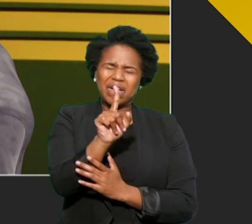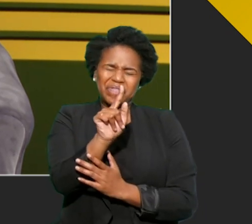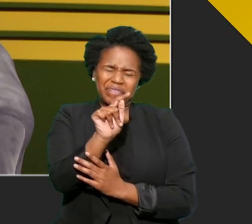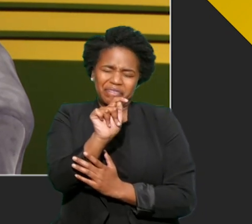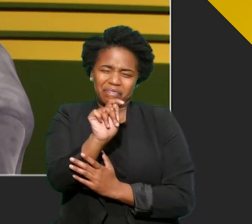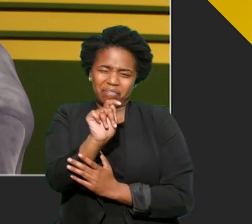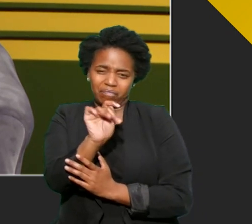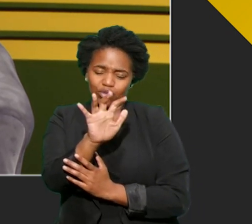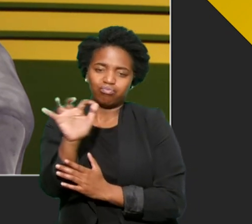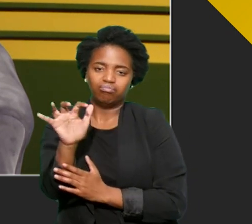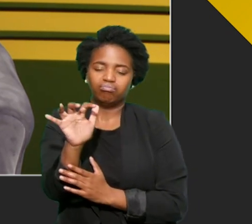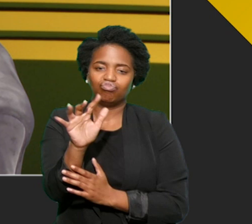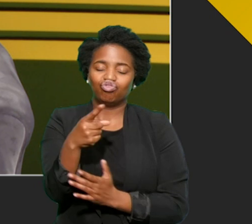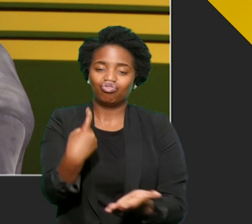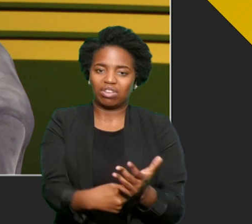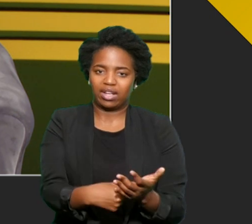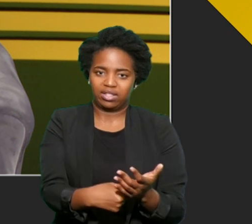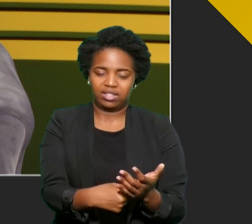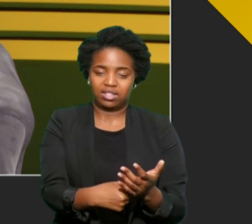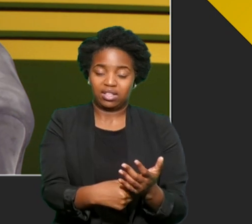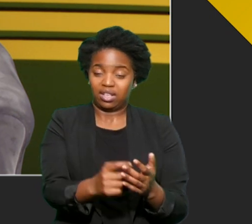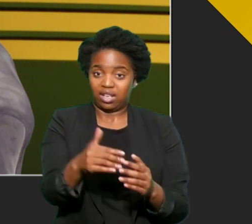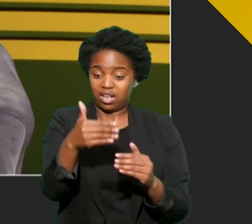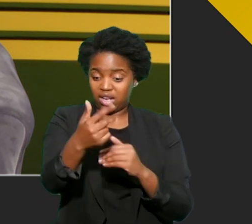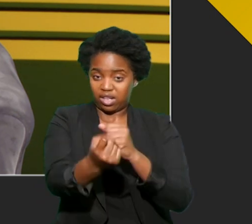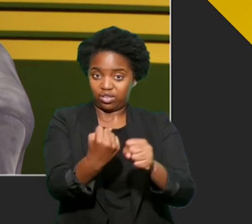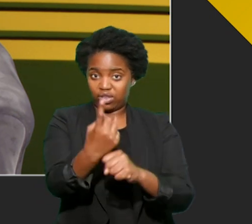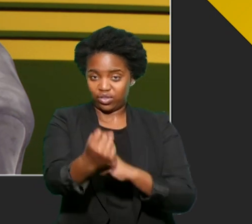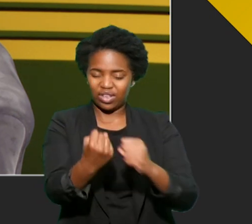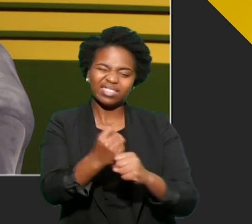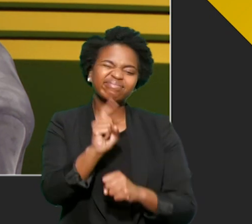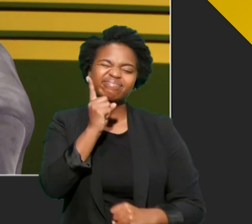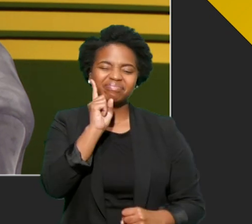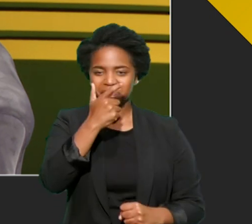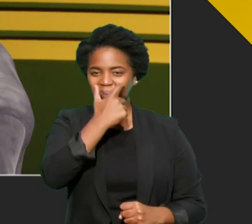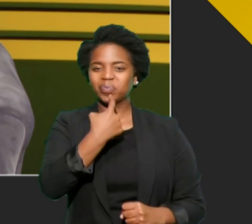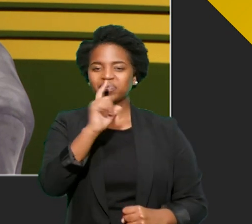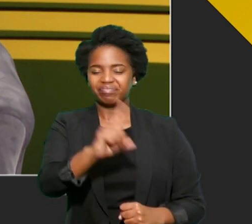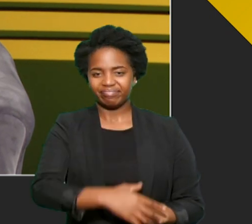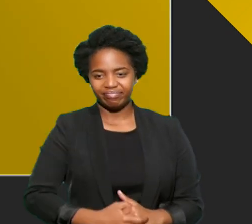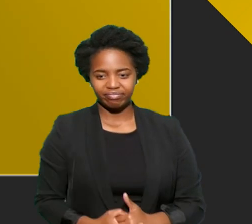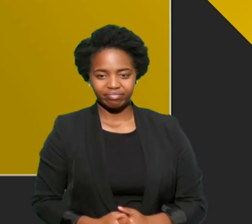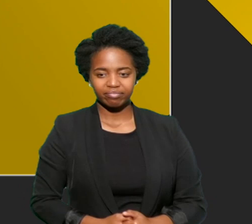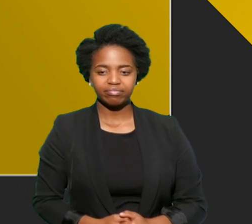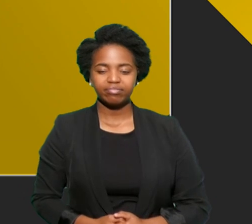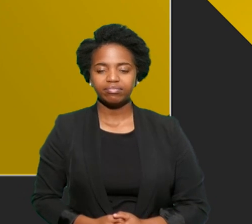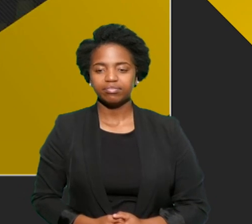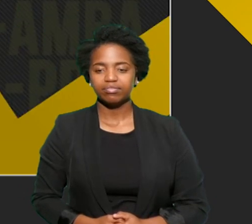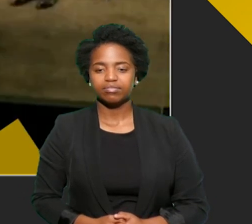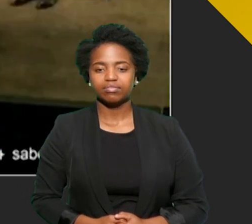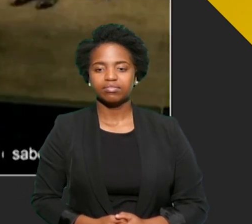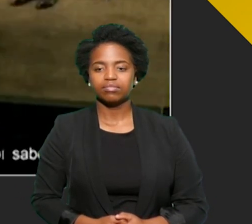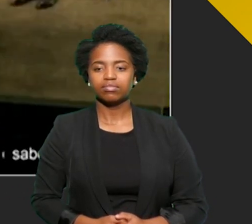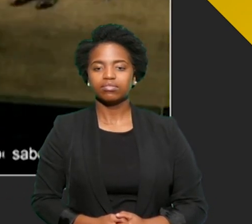the next 10 years for our economy. That is something that we can definitely look forward to. Let's go and hear what he had to say.